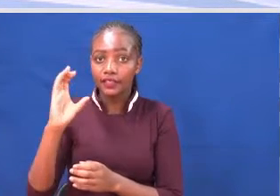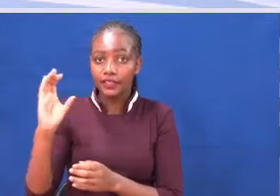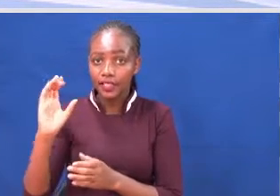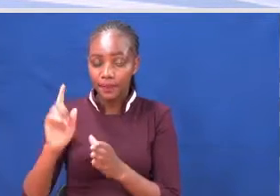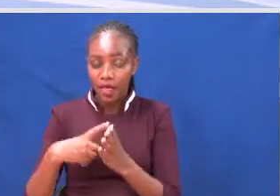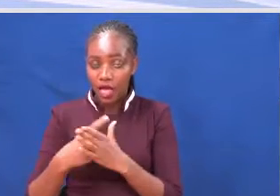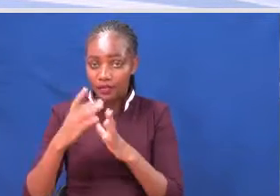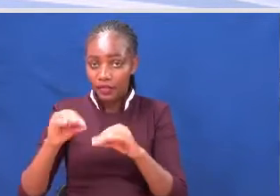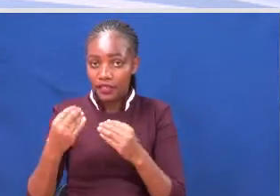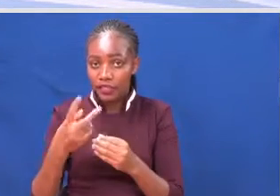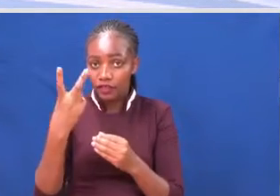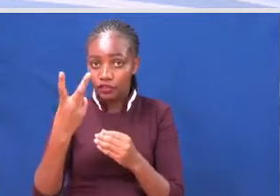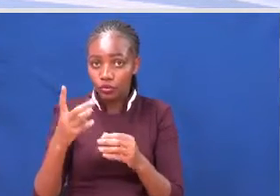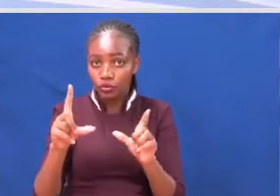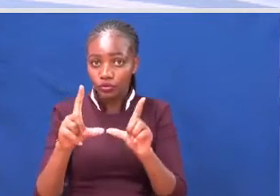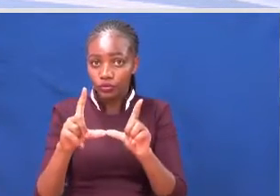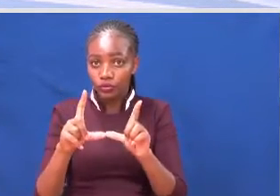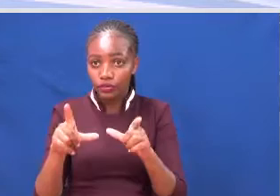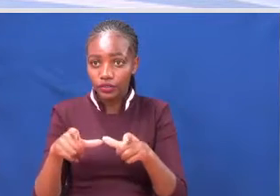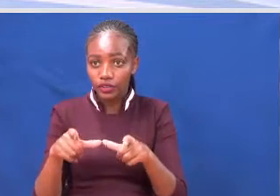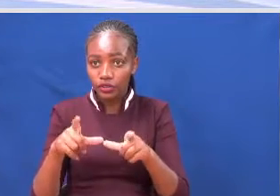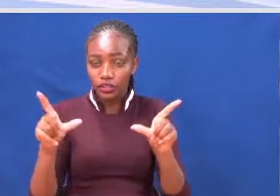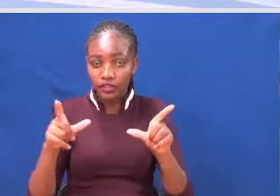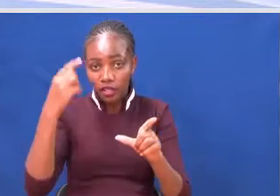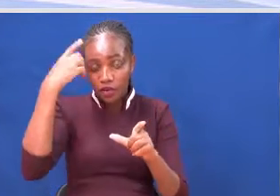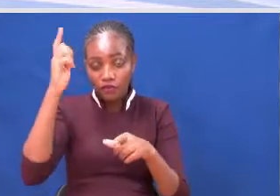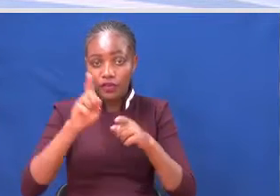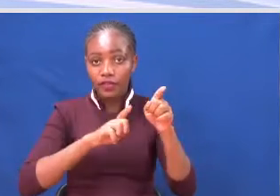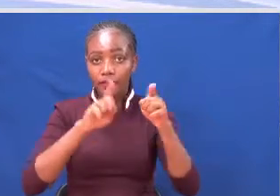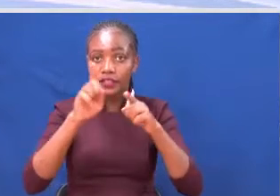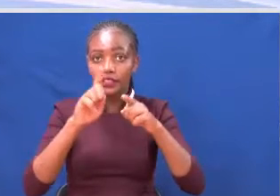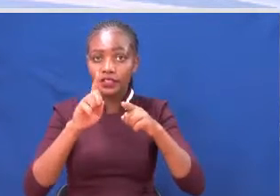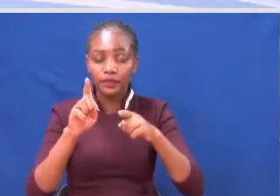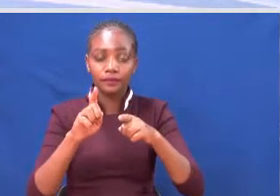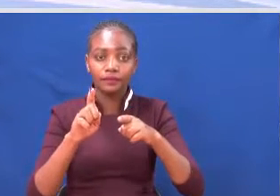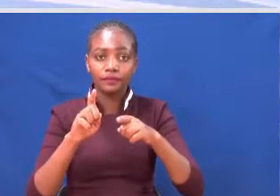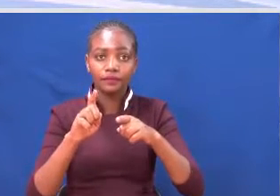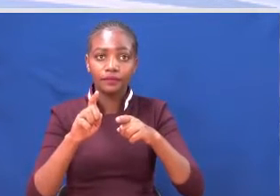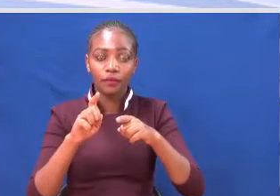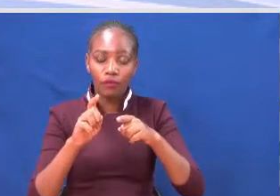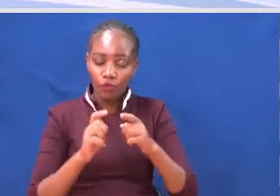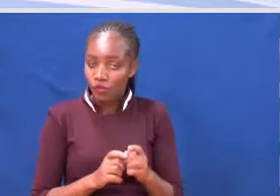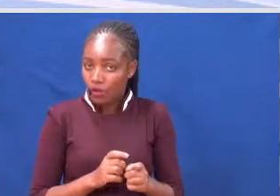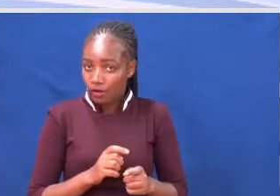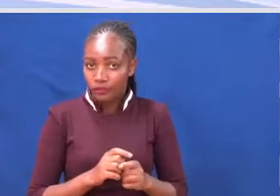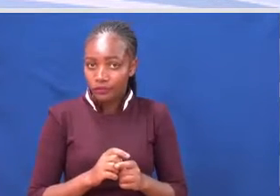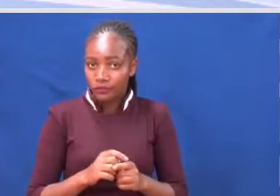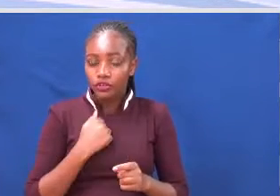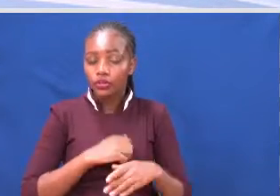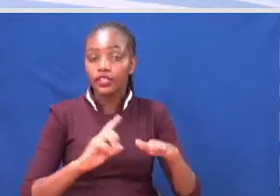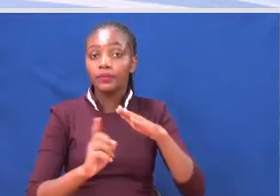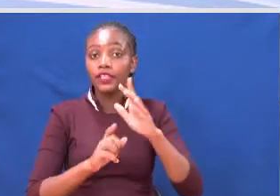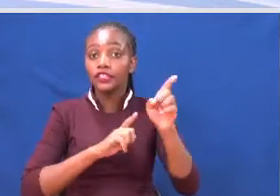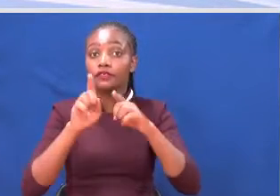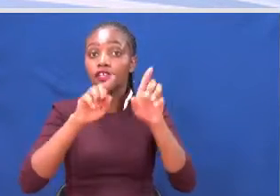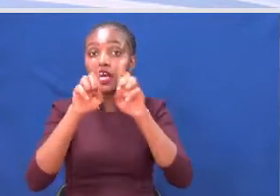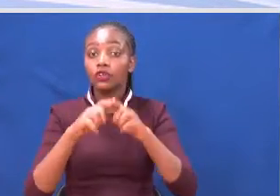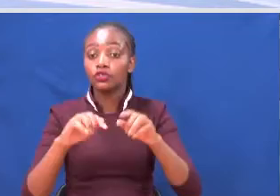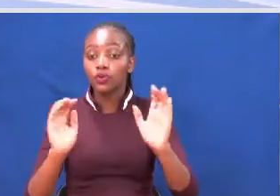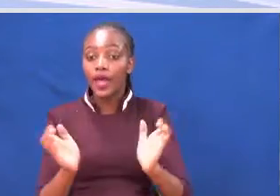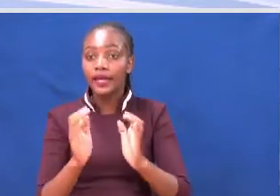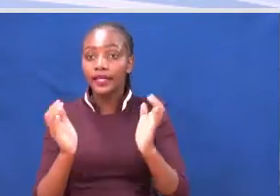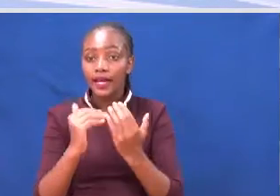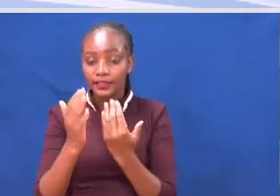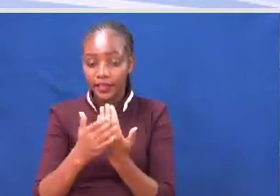issued two title deeds to the Ministry of Tourism and Wildlife, President Kenyatta encouraged the conservation of land